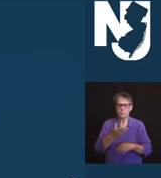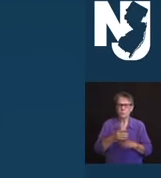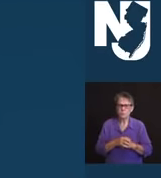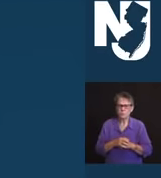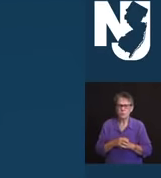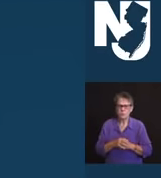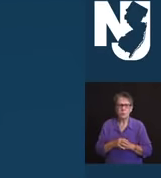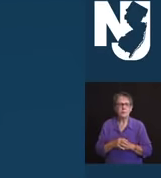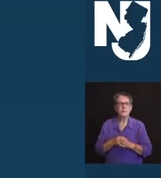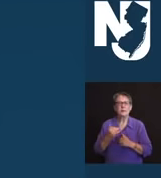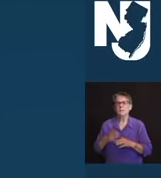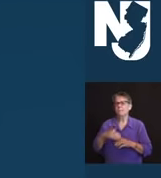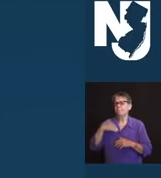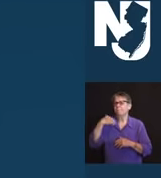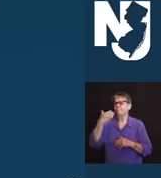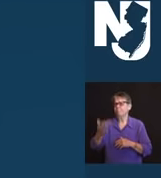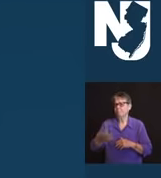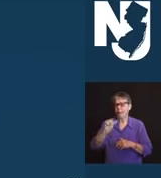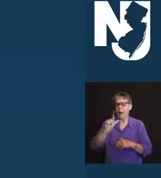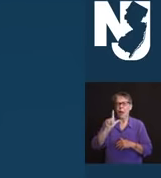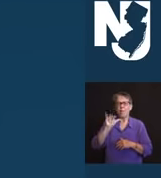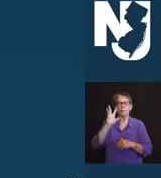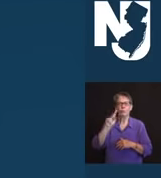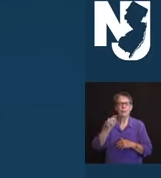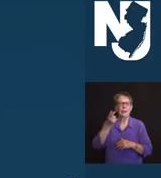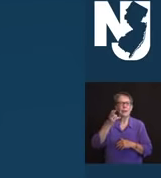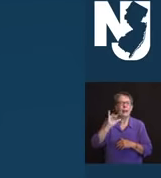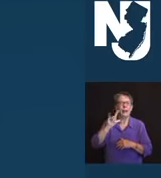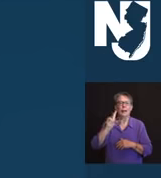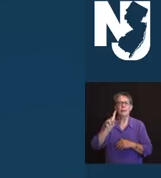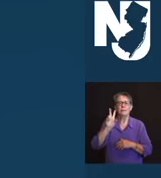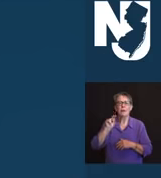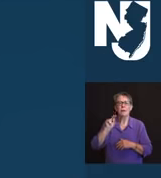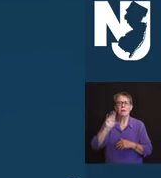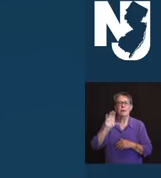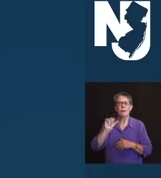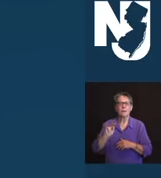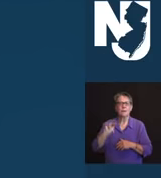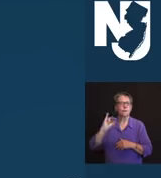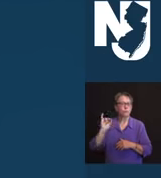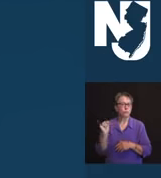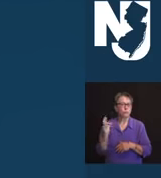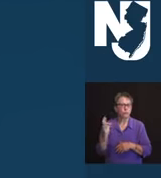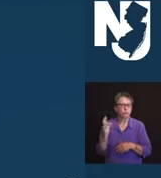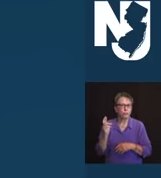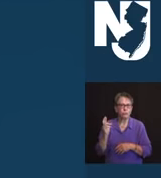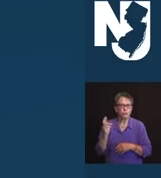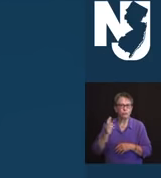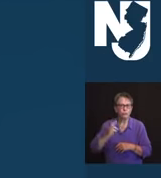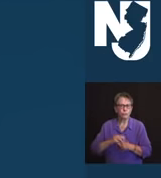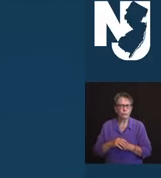remember Albert Hill Duncan, Jr. of Washington Township in Warren County. For 36 years, he was employed at